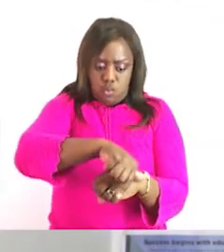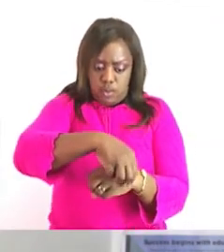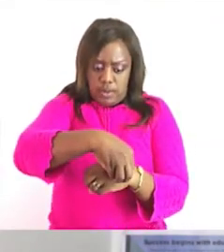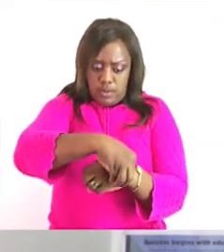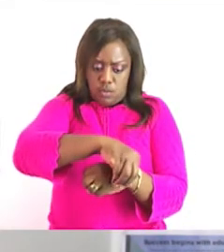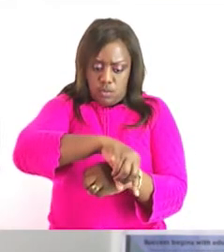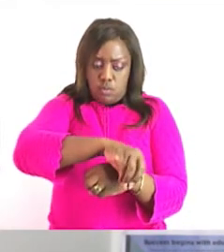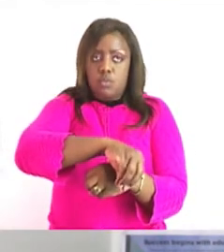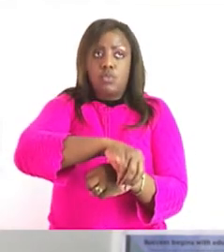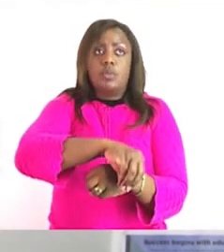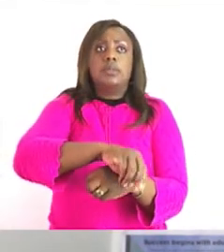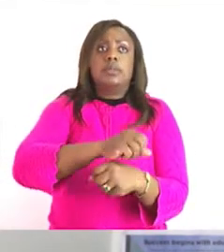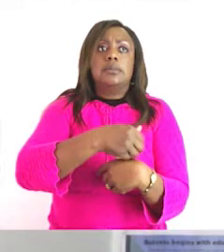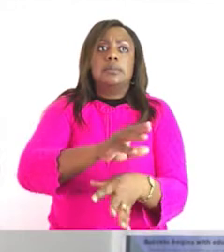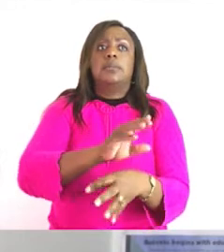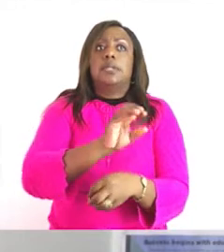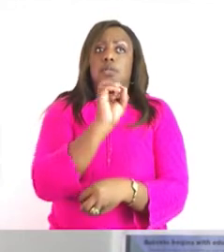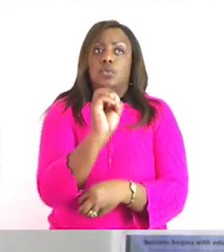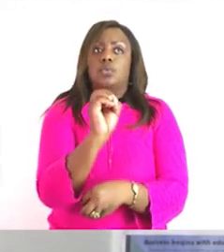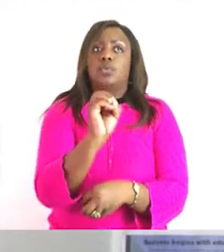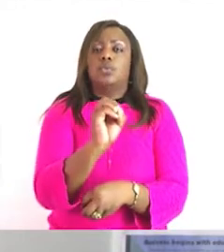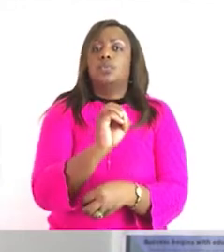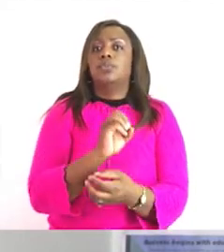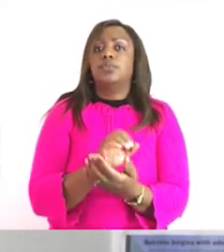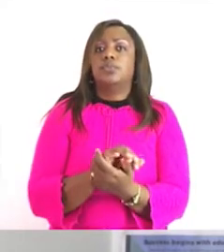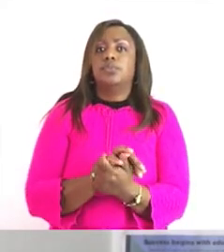And that is there at 0.